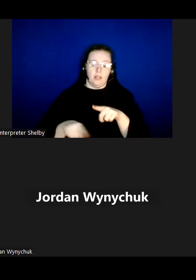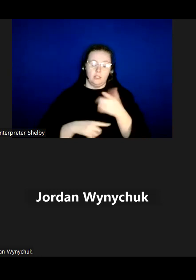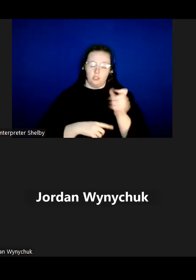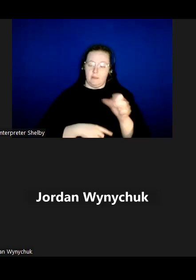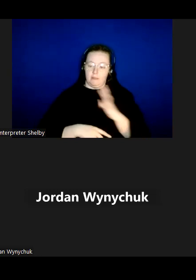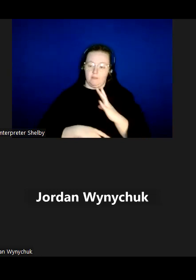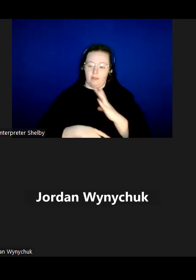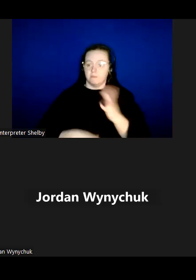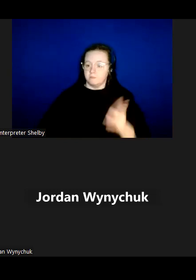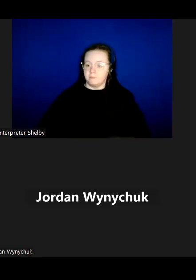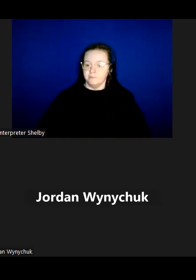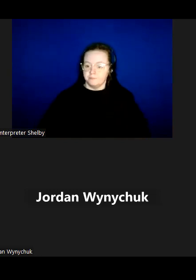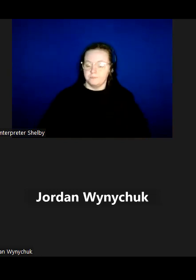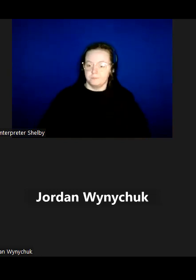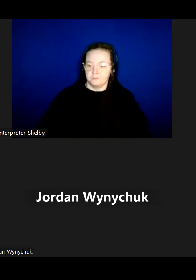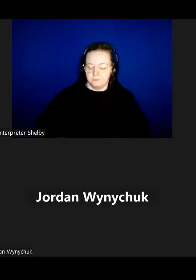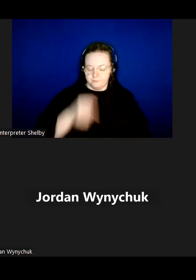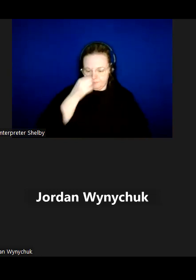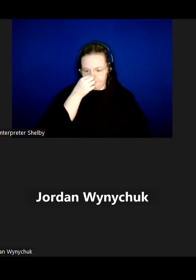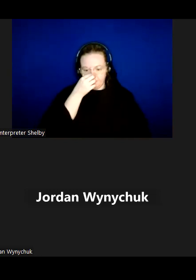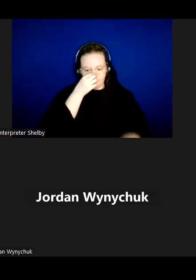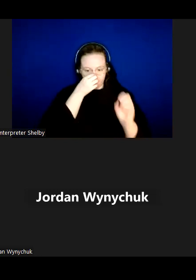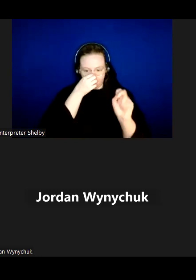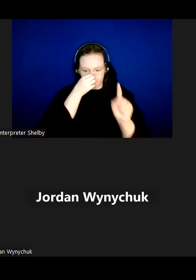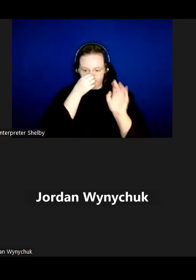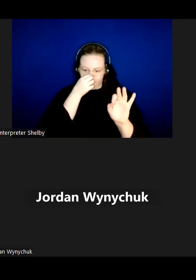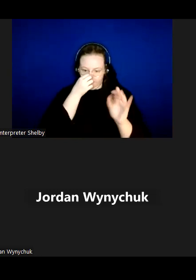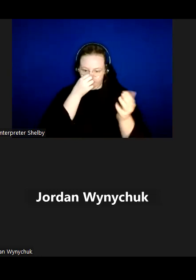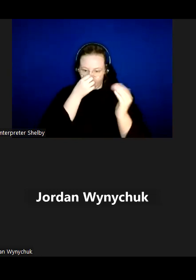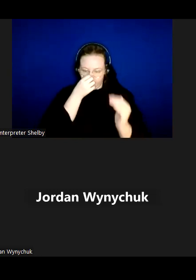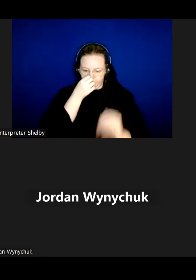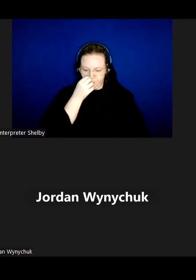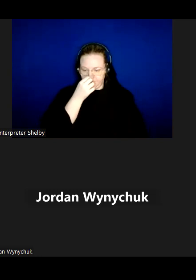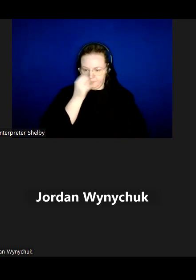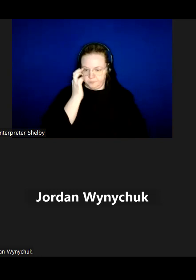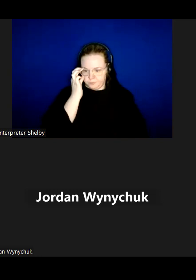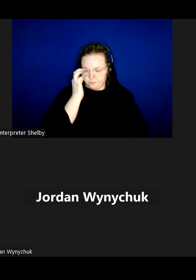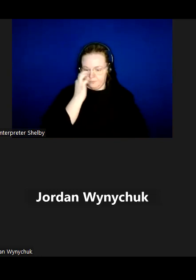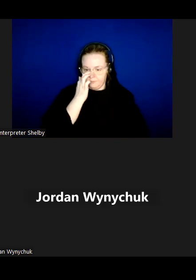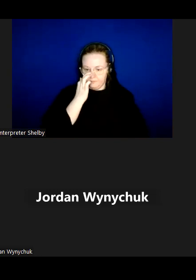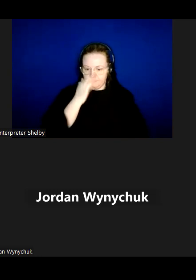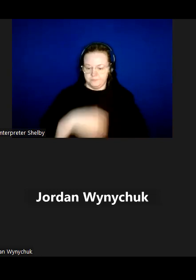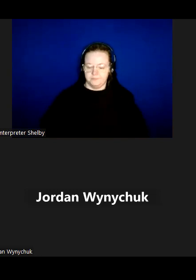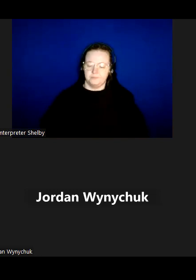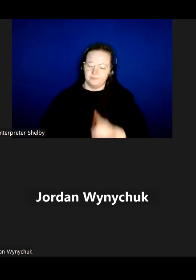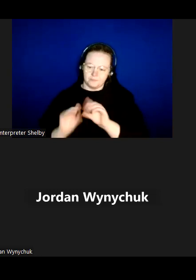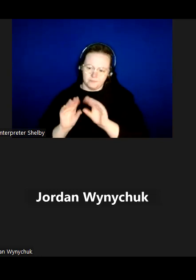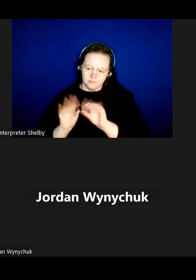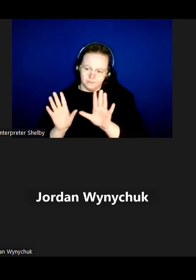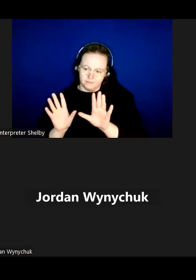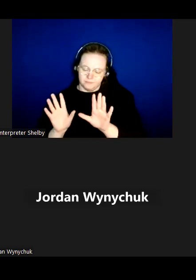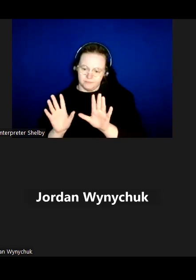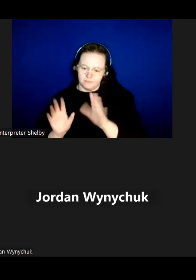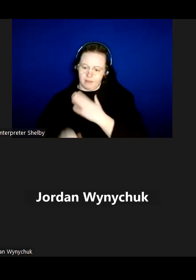fine. Okay, Yeah. Perfect. We have another question. Just to clarify that was